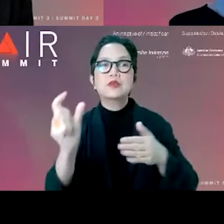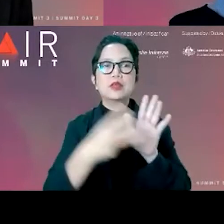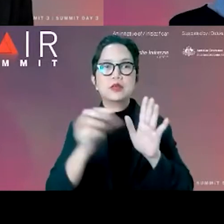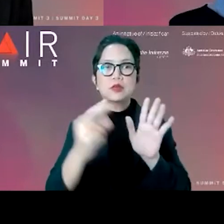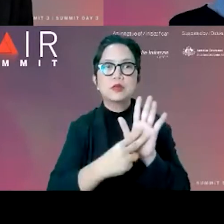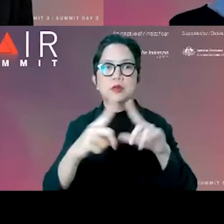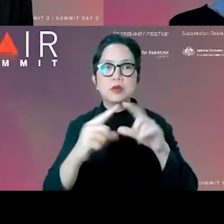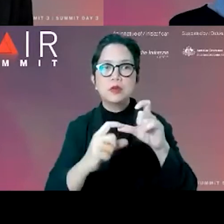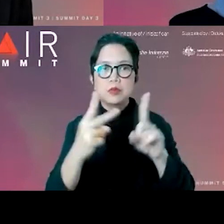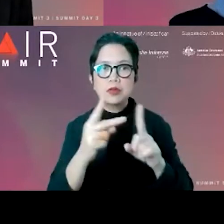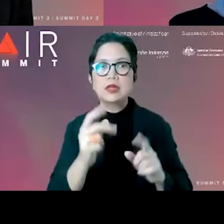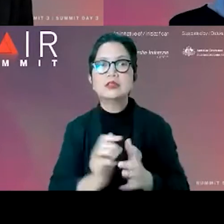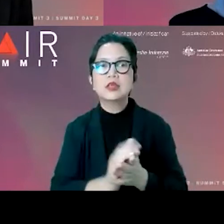research.